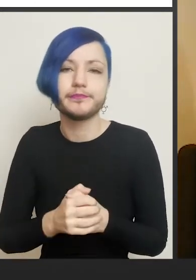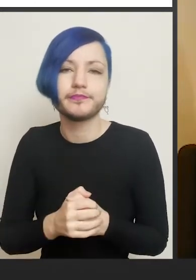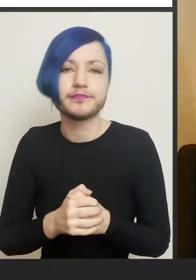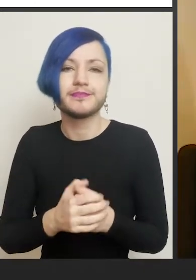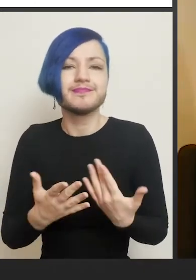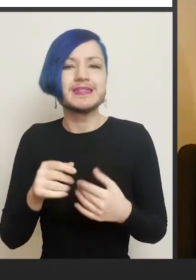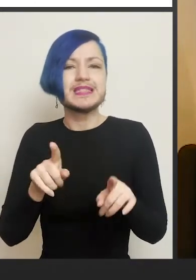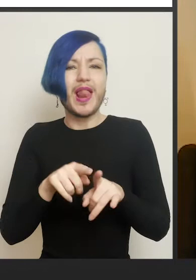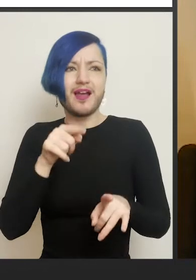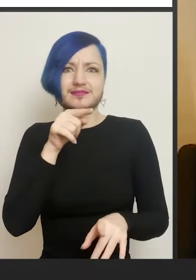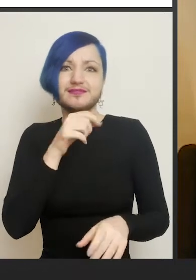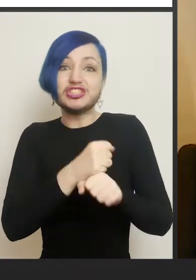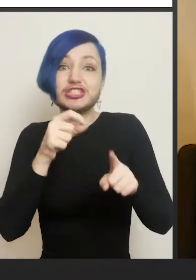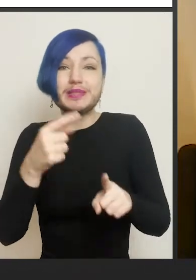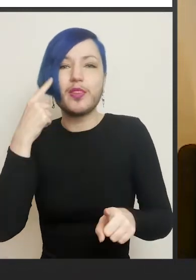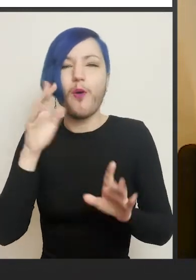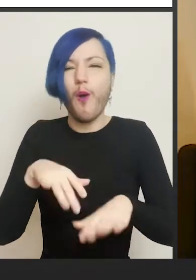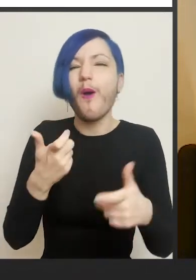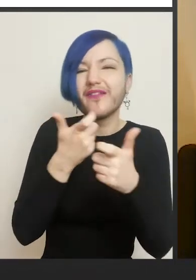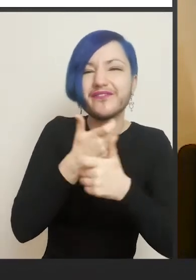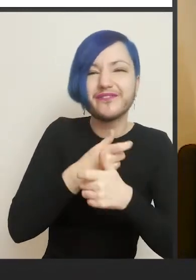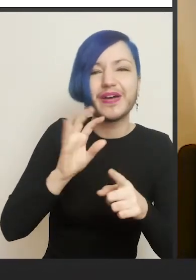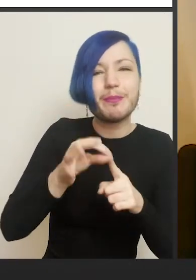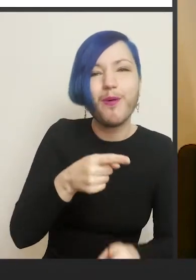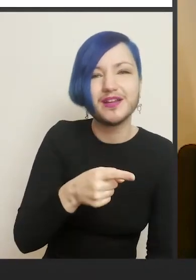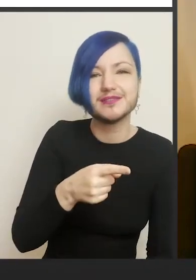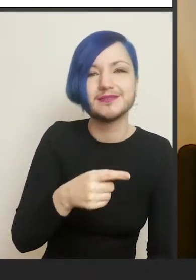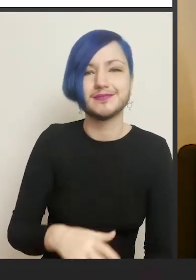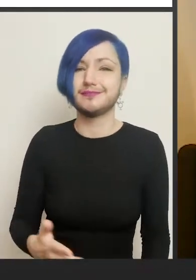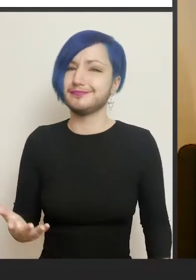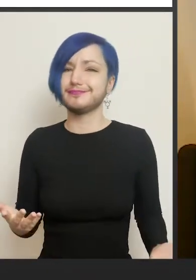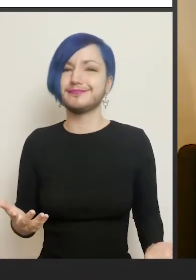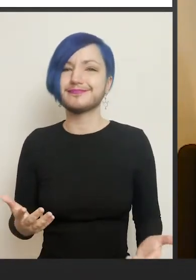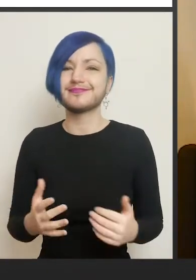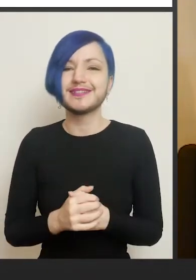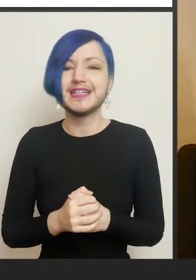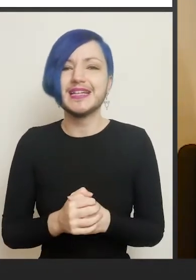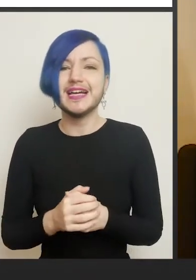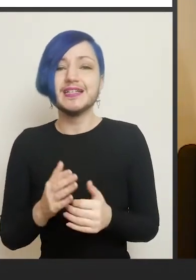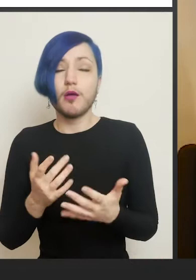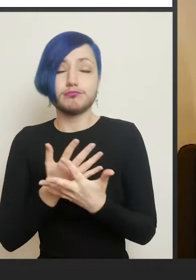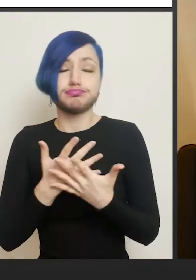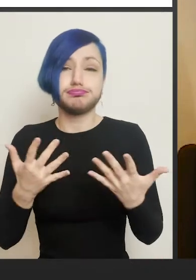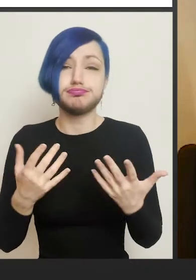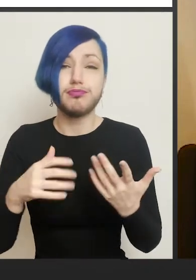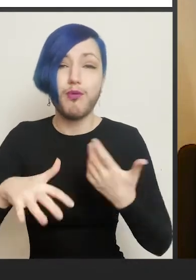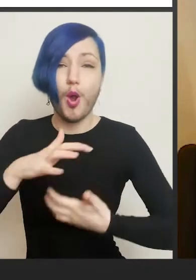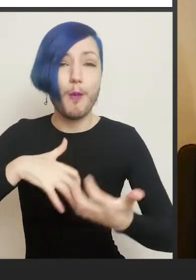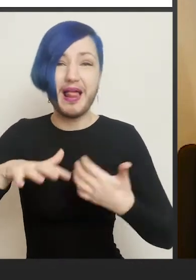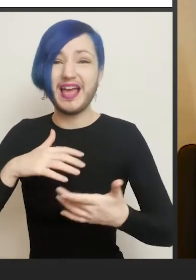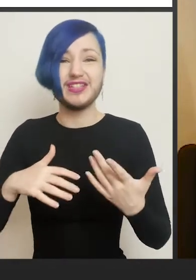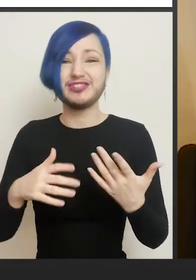a funny side point to him. And honestly, I've just had so many other complications